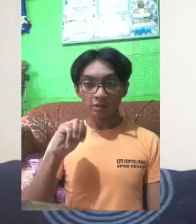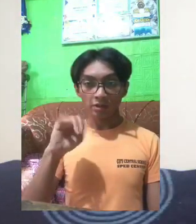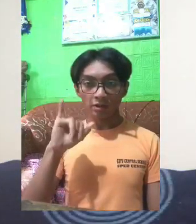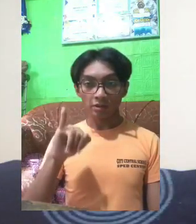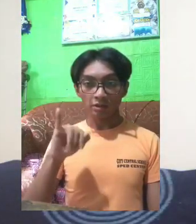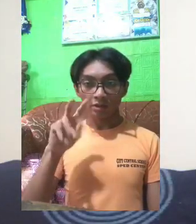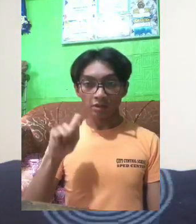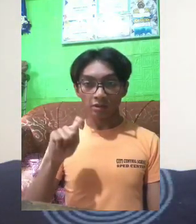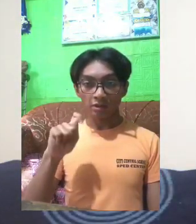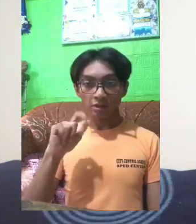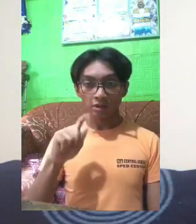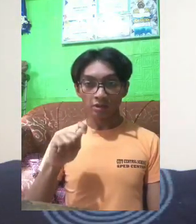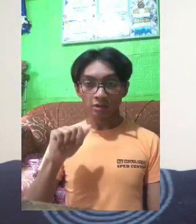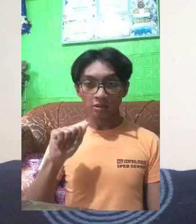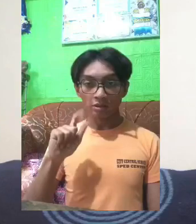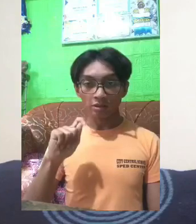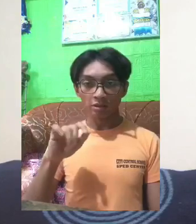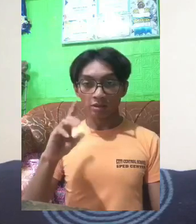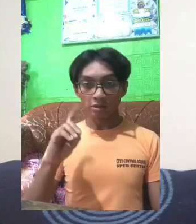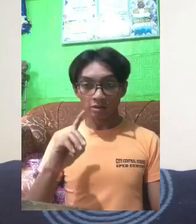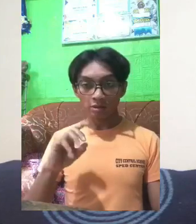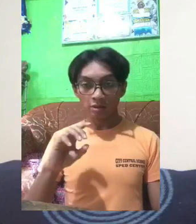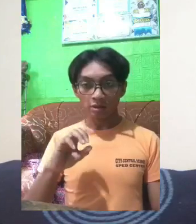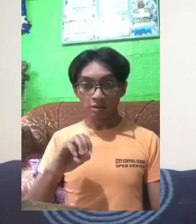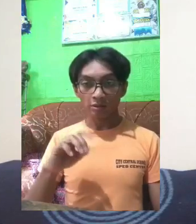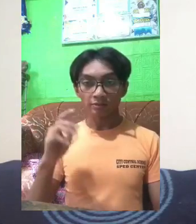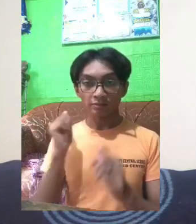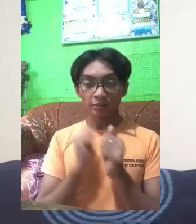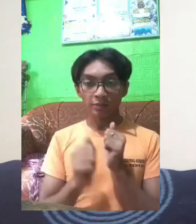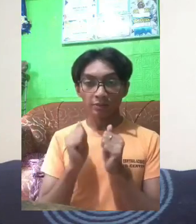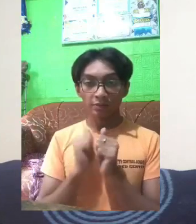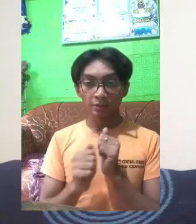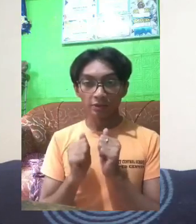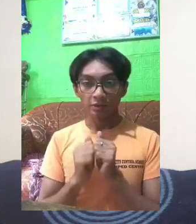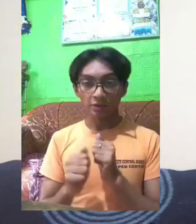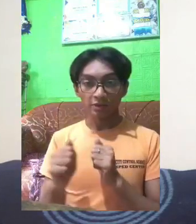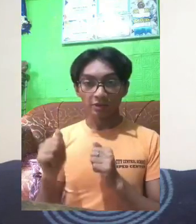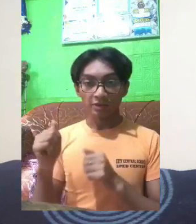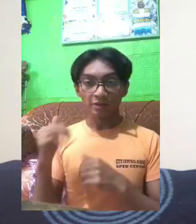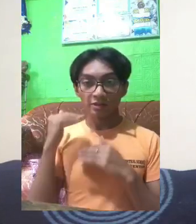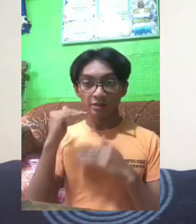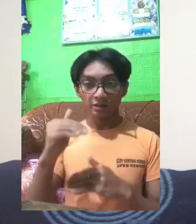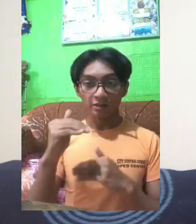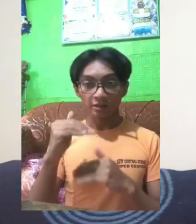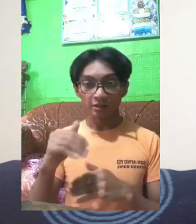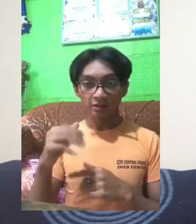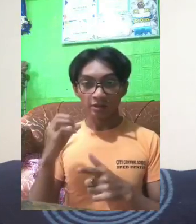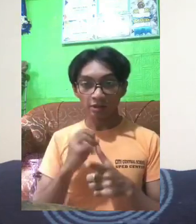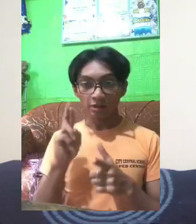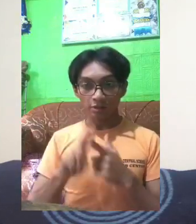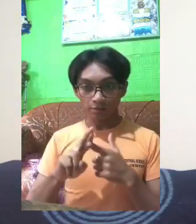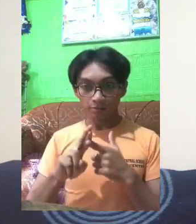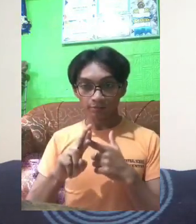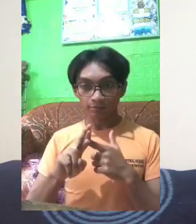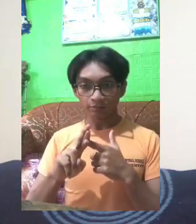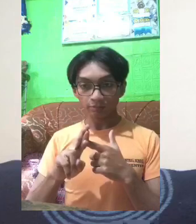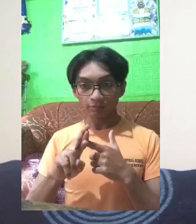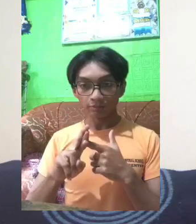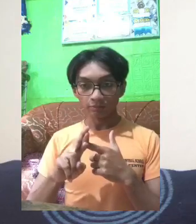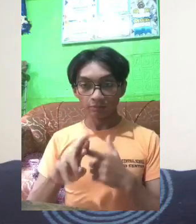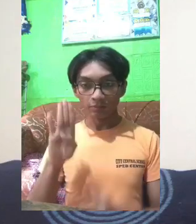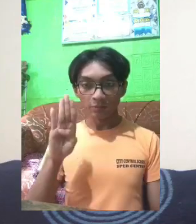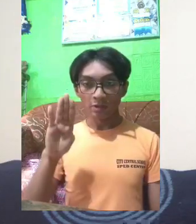Delimitation means the limitation or boundaries of the study. What the study won't include. What is not the focus. The